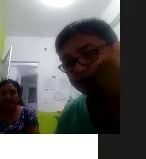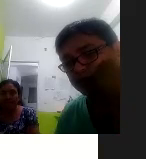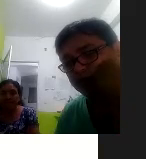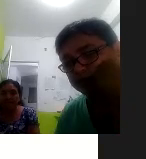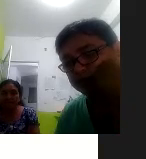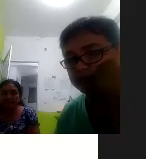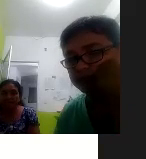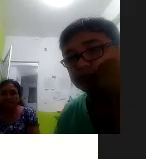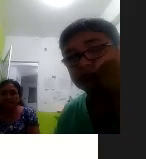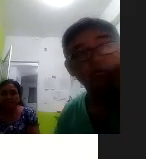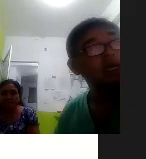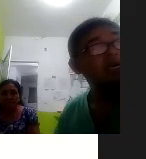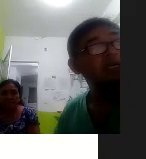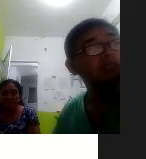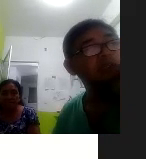Yeah.